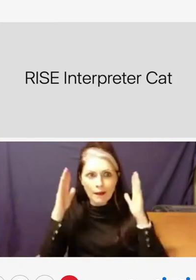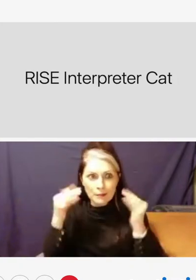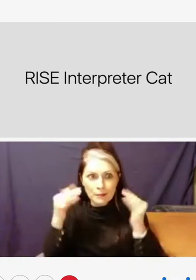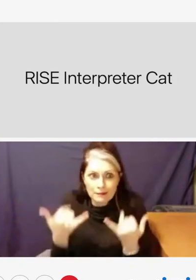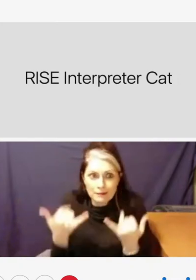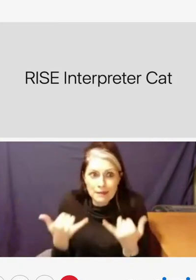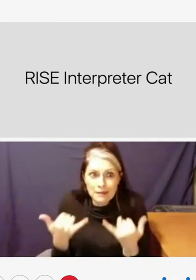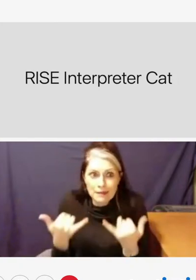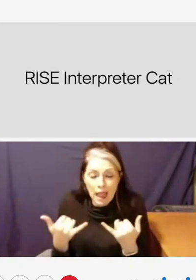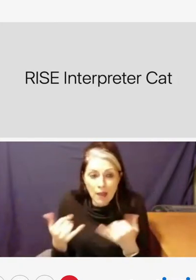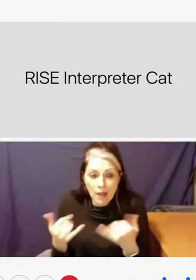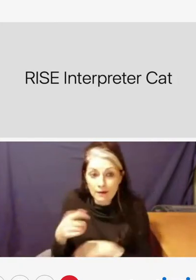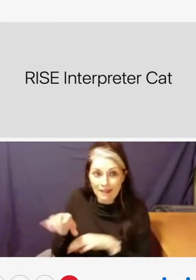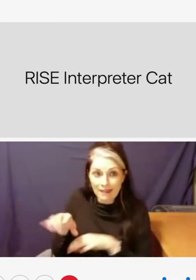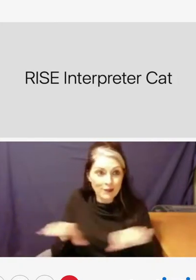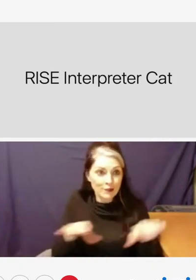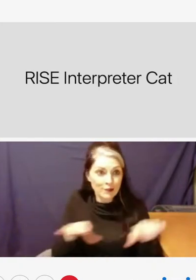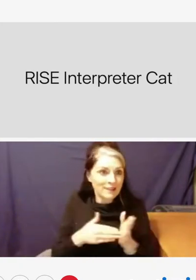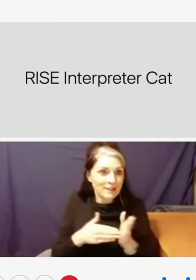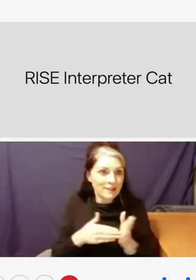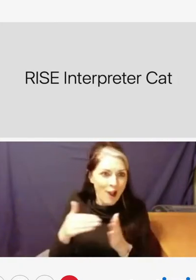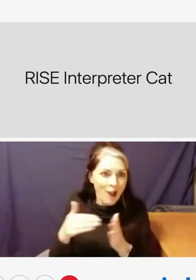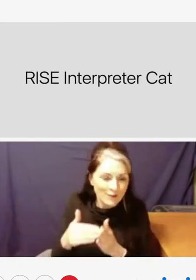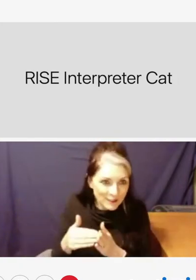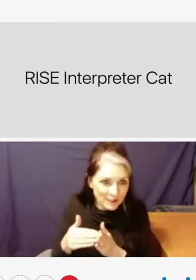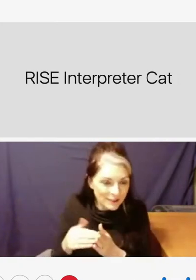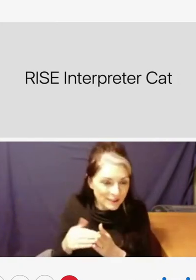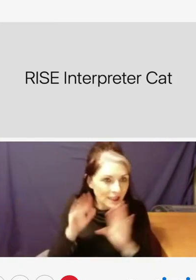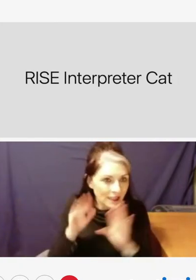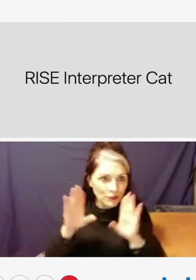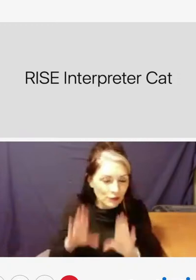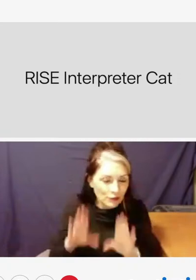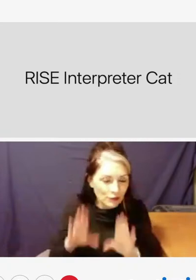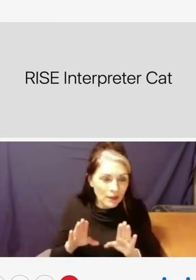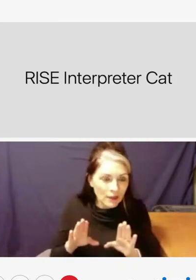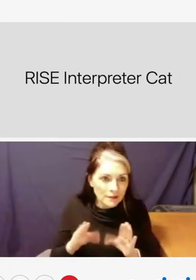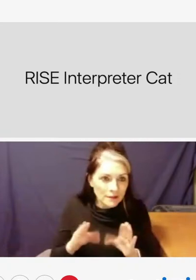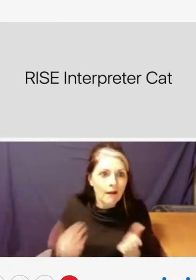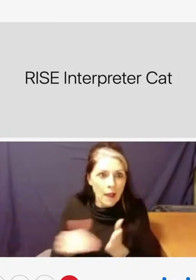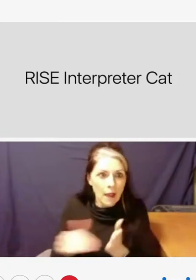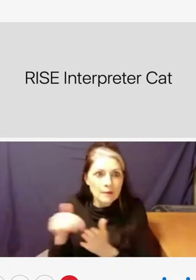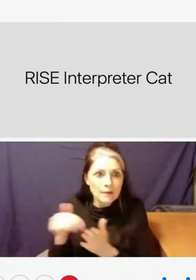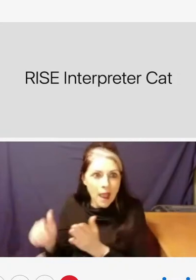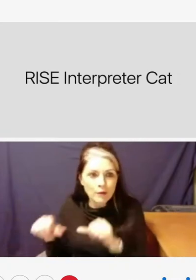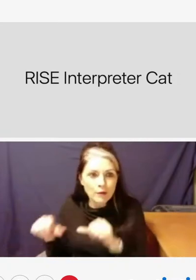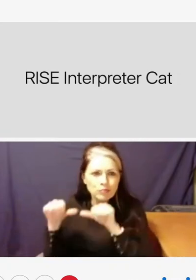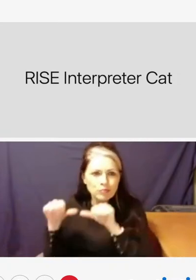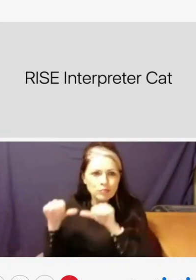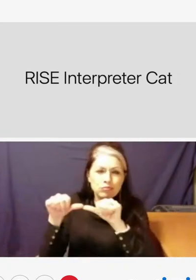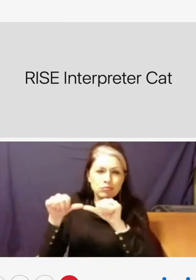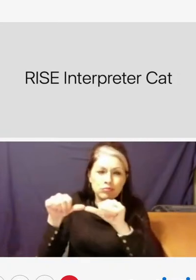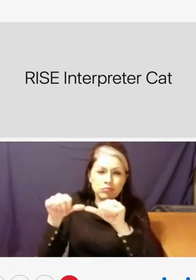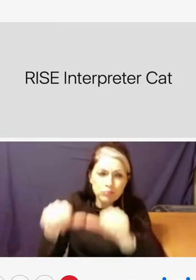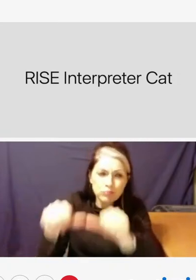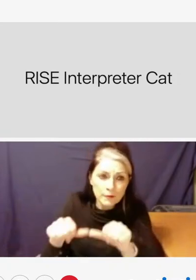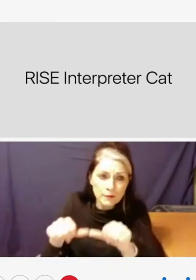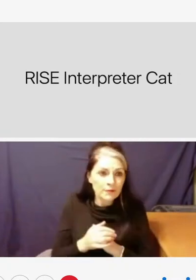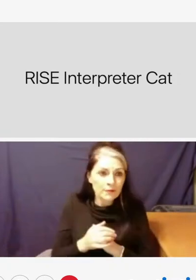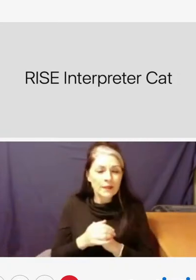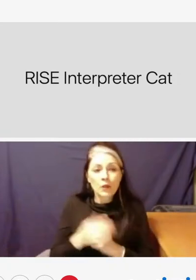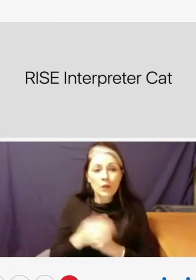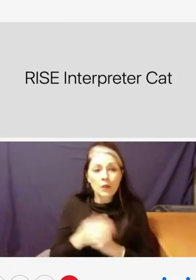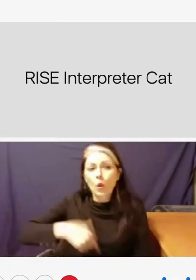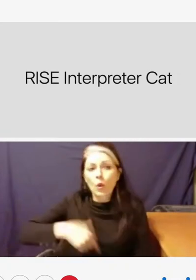often you know so it's great it's like back to back just keep going you guys uh but we're extremely proud of them you know they have a lot of